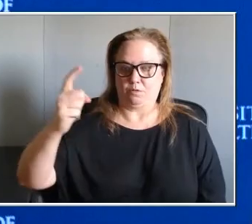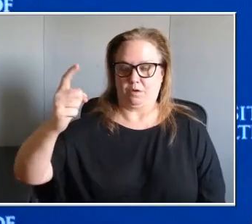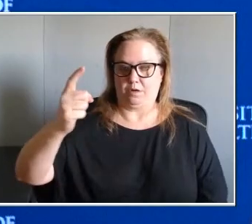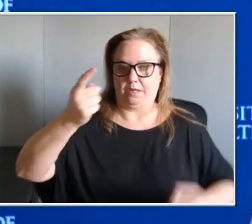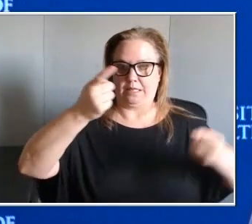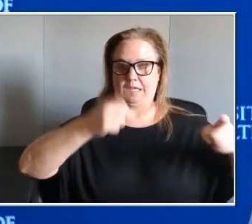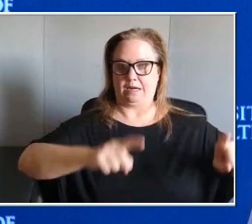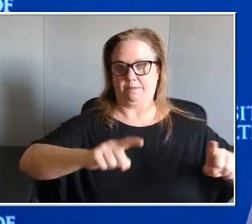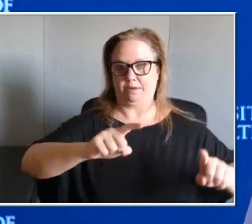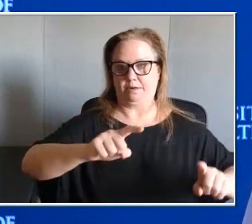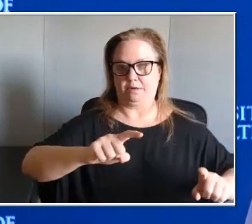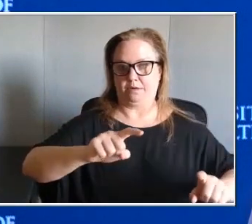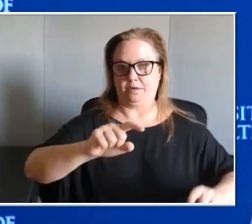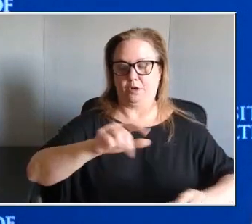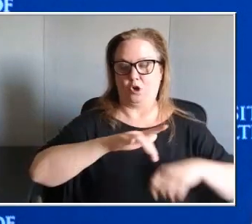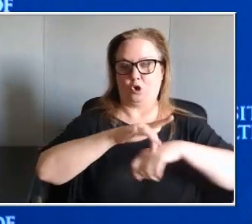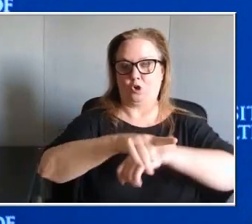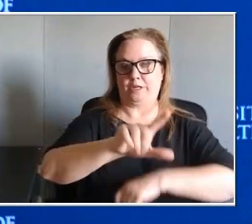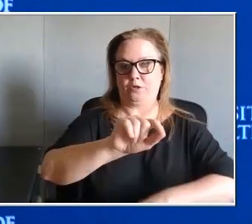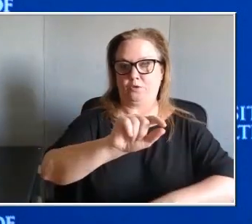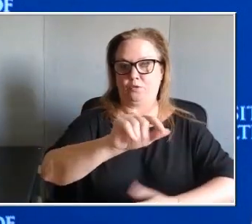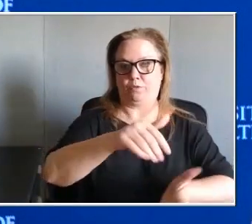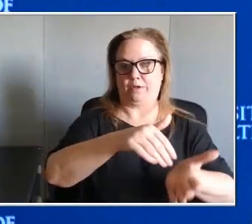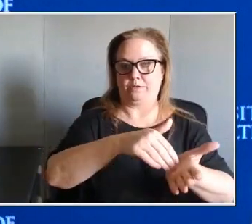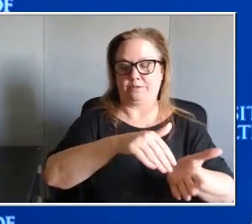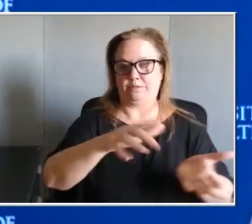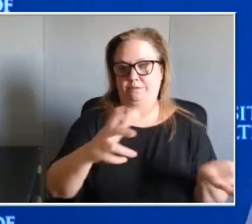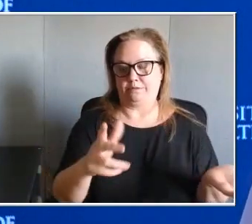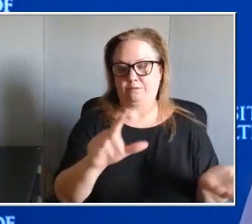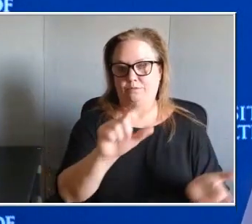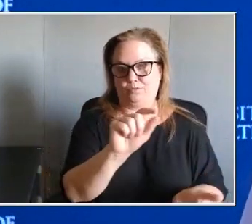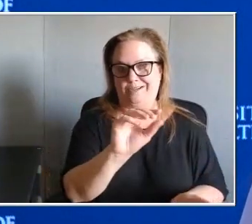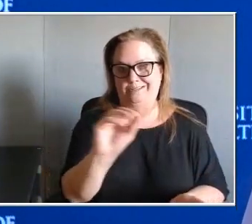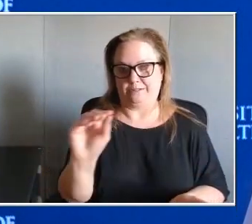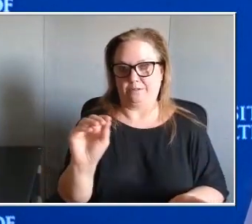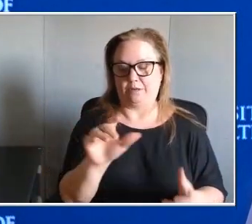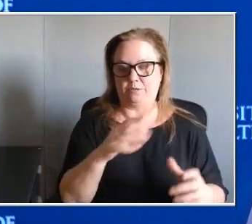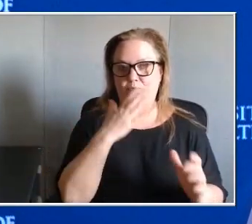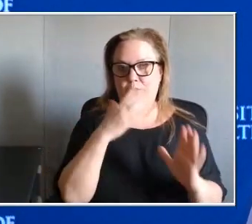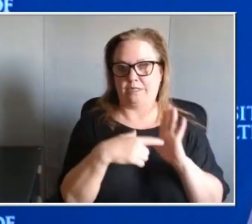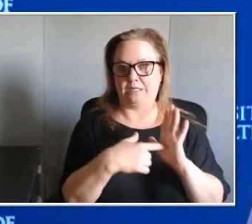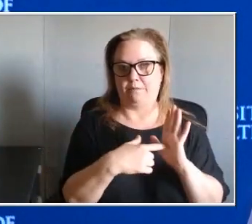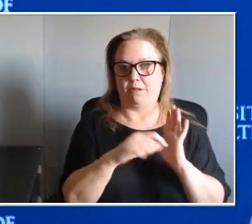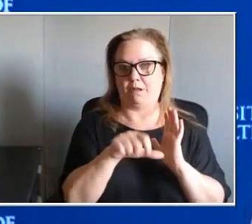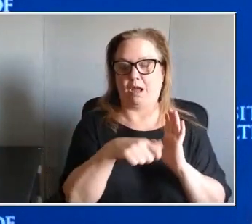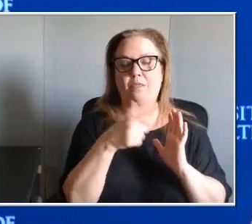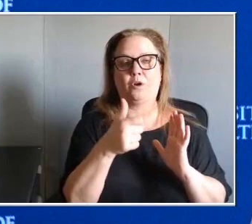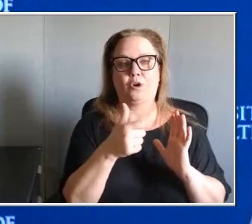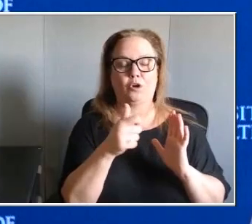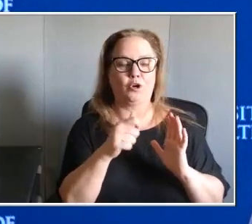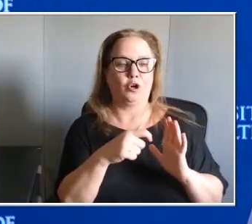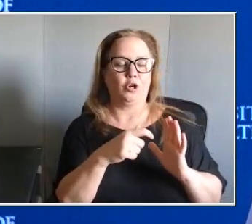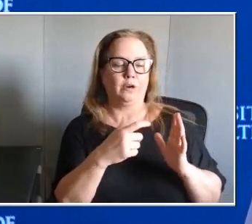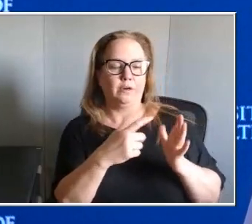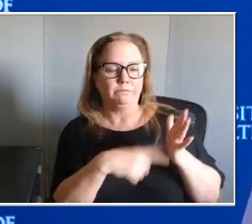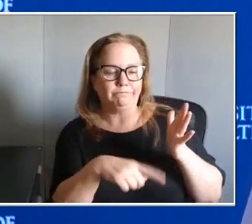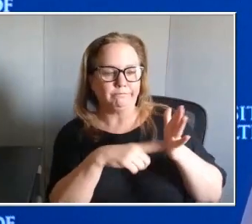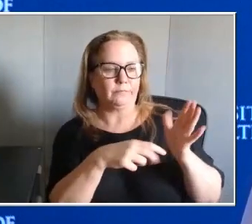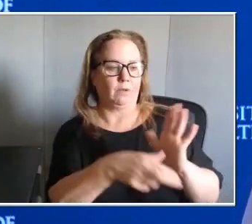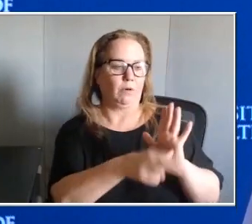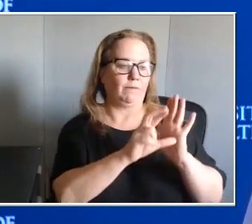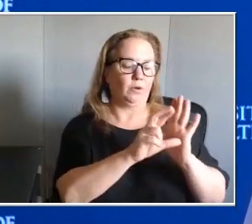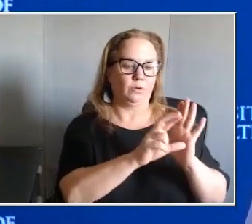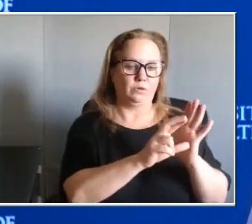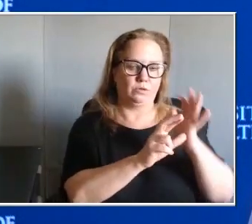happened in the early 2000s. That was a very good example as well. So there have been other critiques and reviews